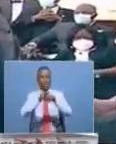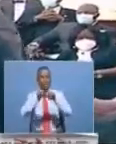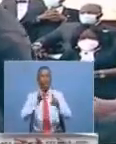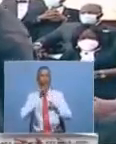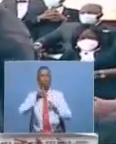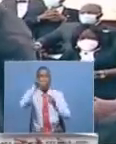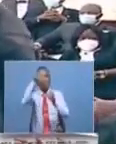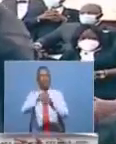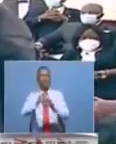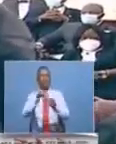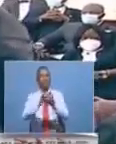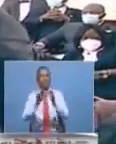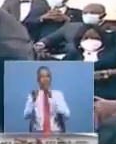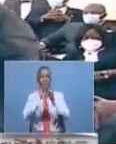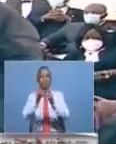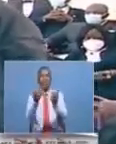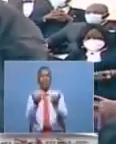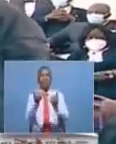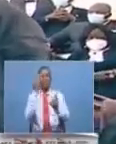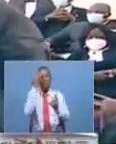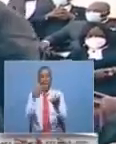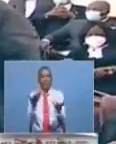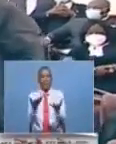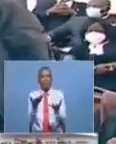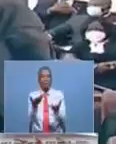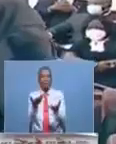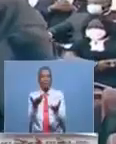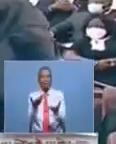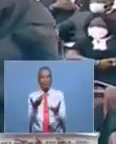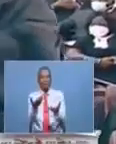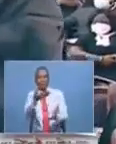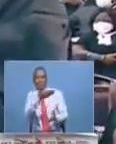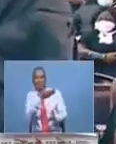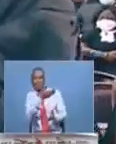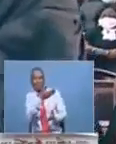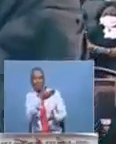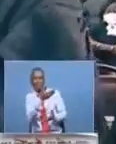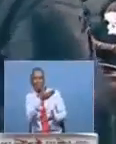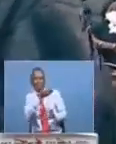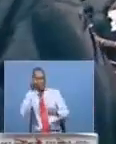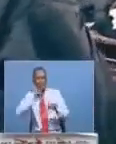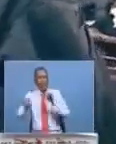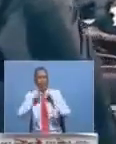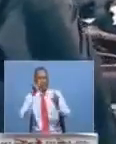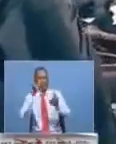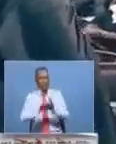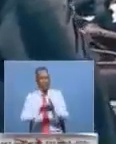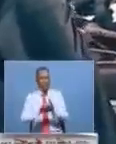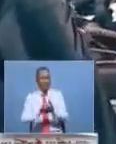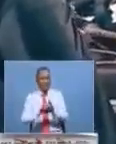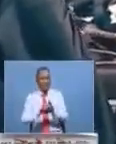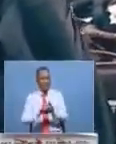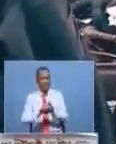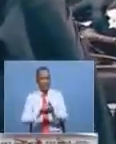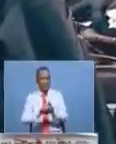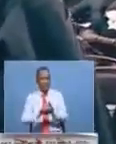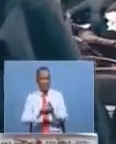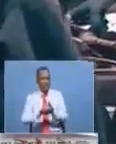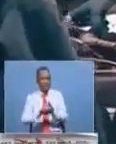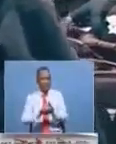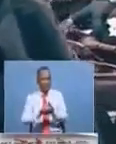this application, so he cannot be referring to it, because the review application will be judged on